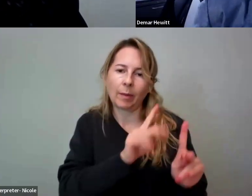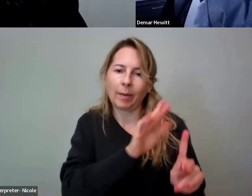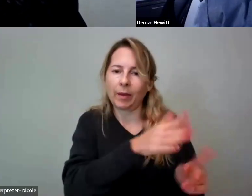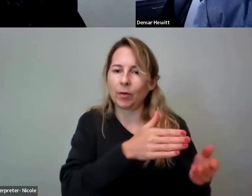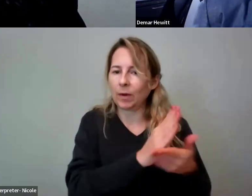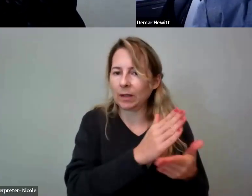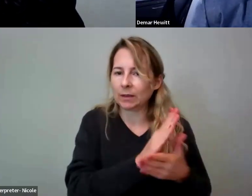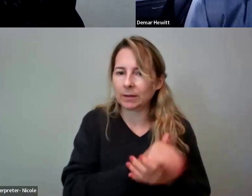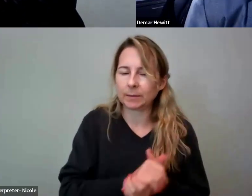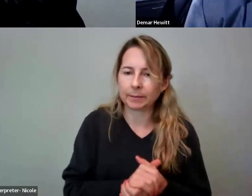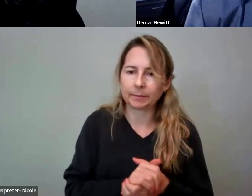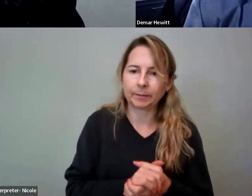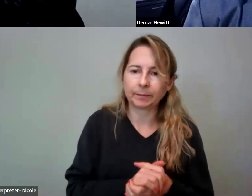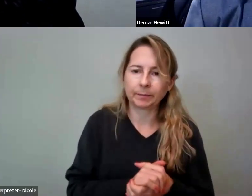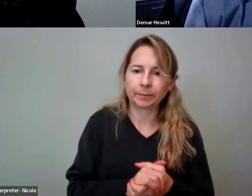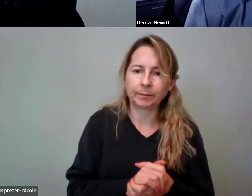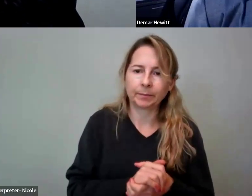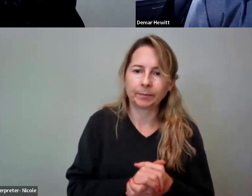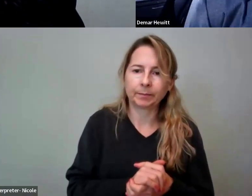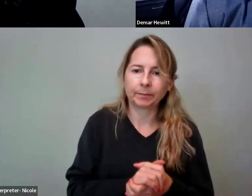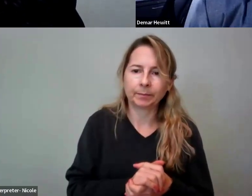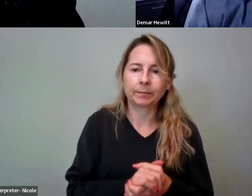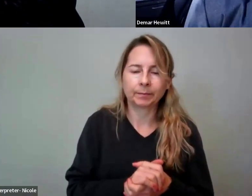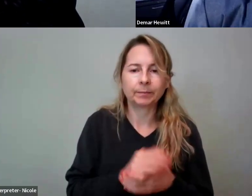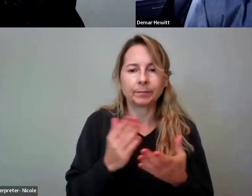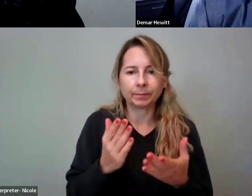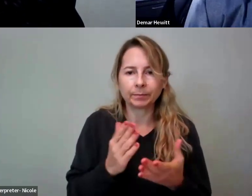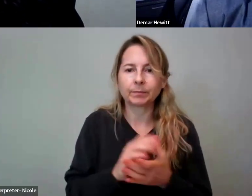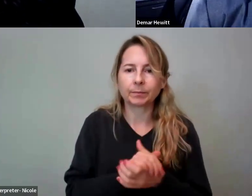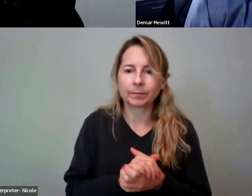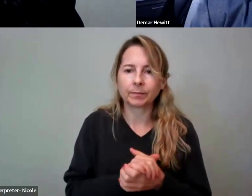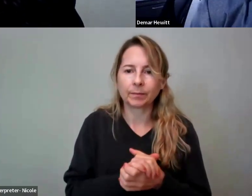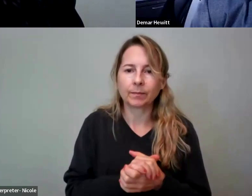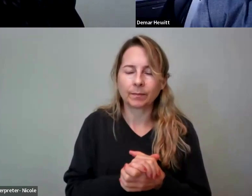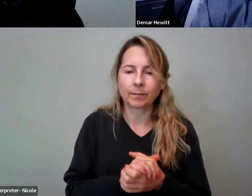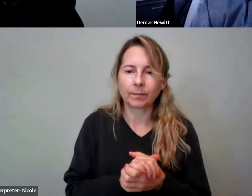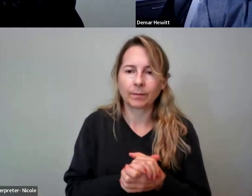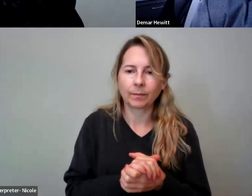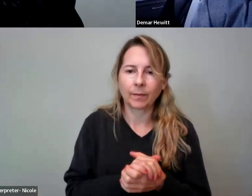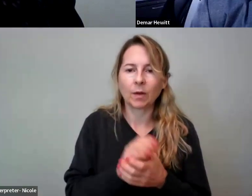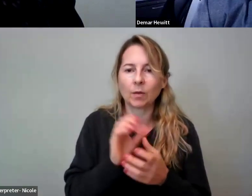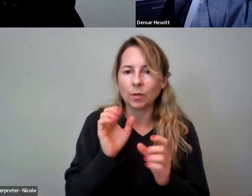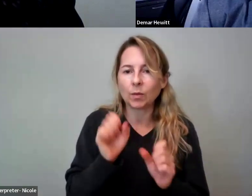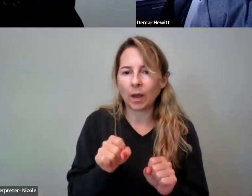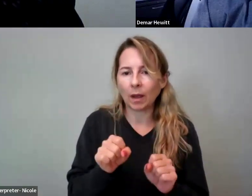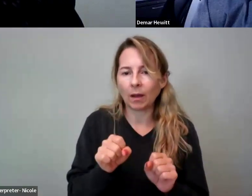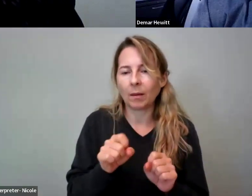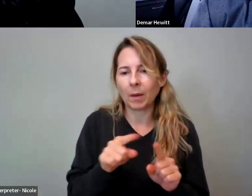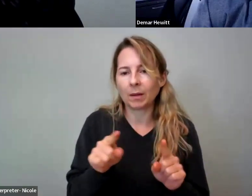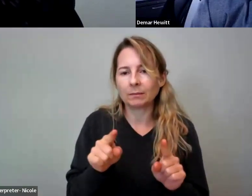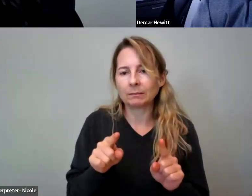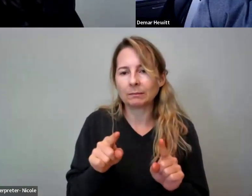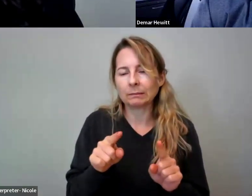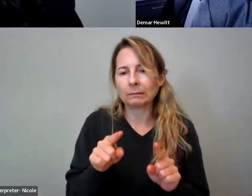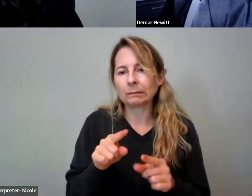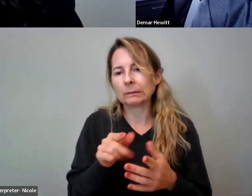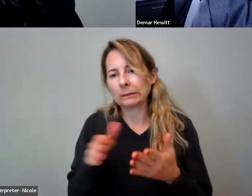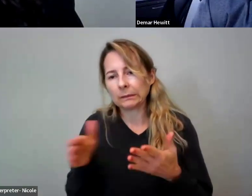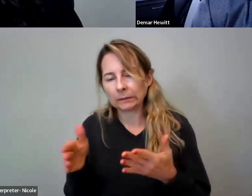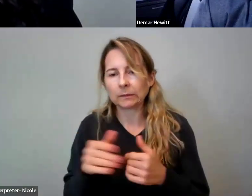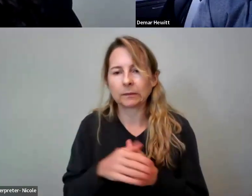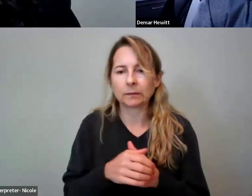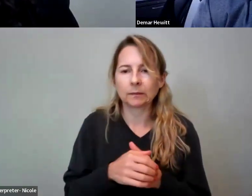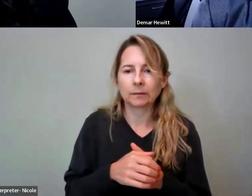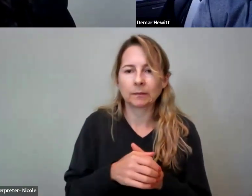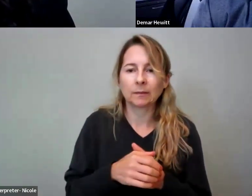the common areas. So that's one way of getting around that. But because of